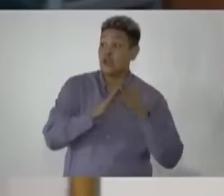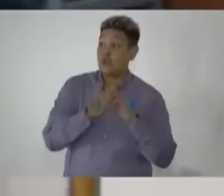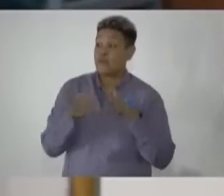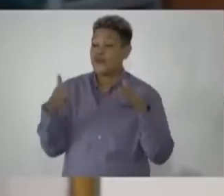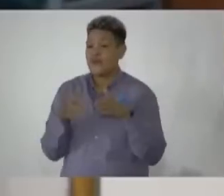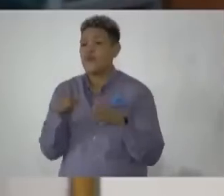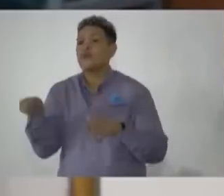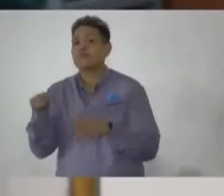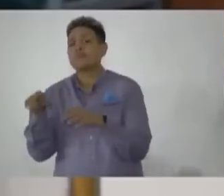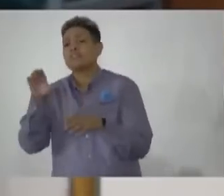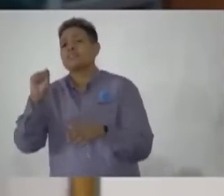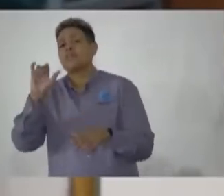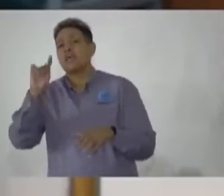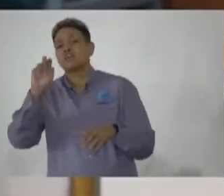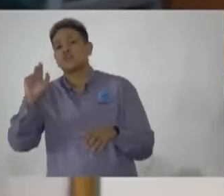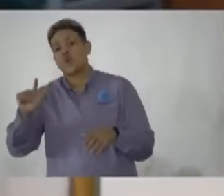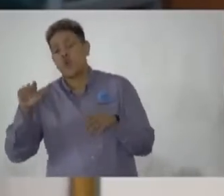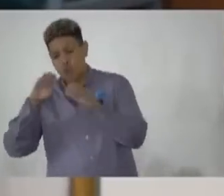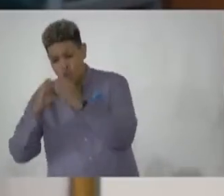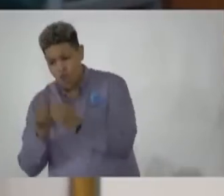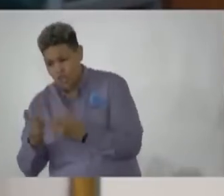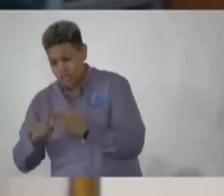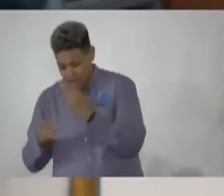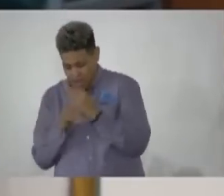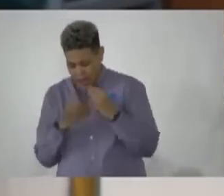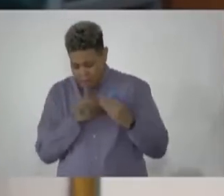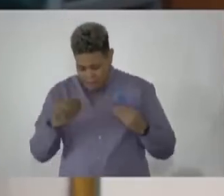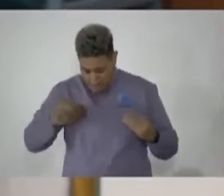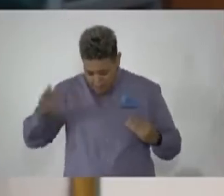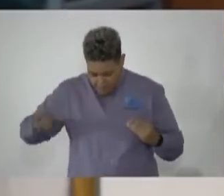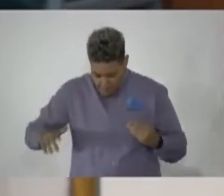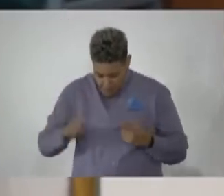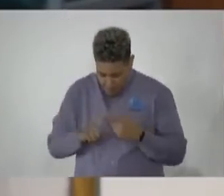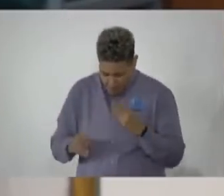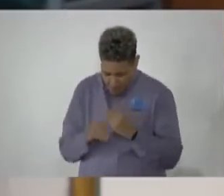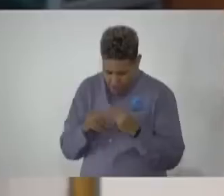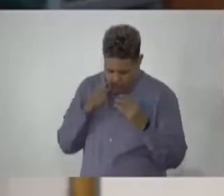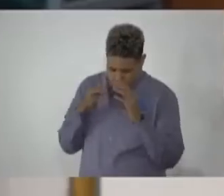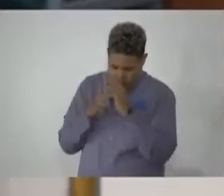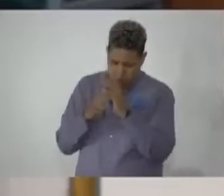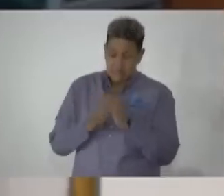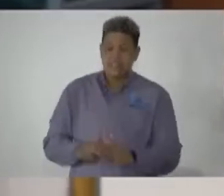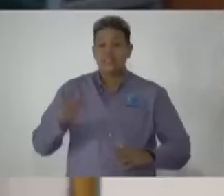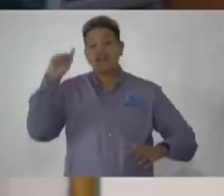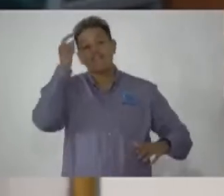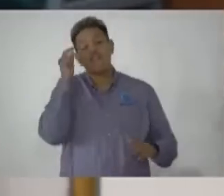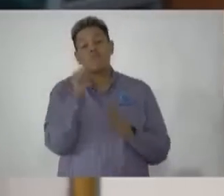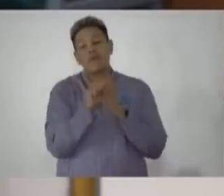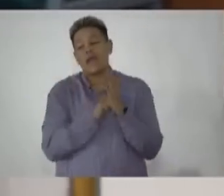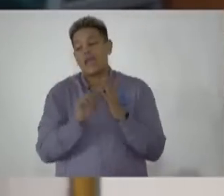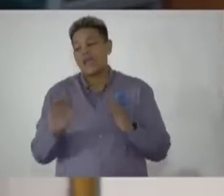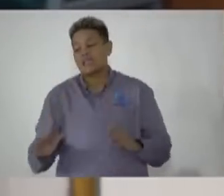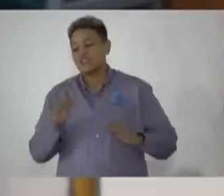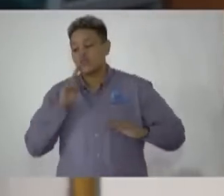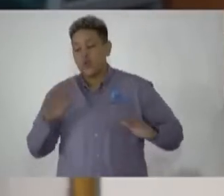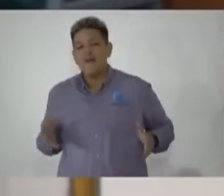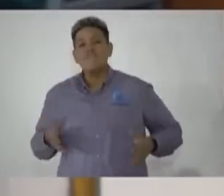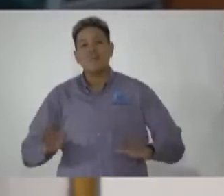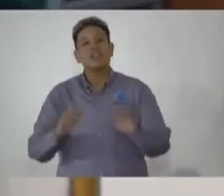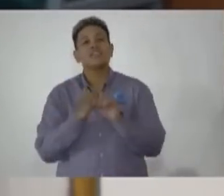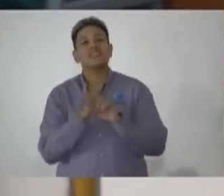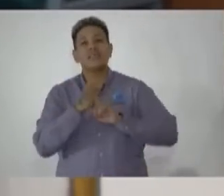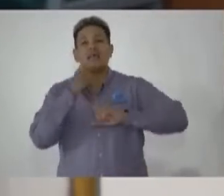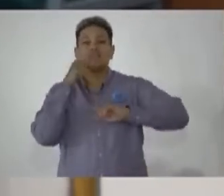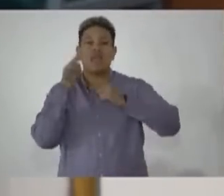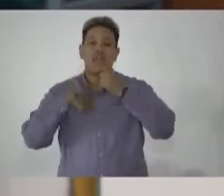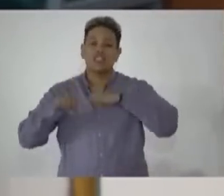groups, sectoral organizations, members of parliament and representatives of government agencies to facilitate